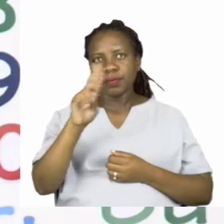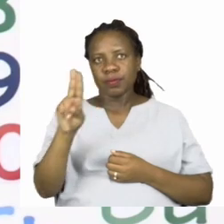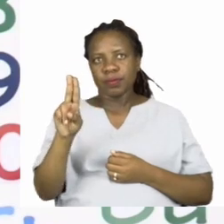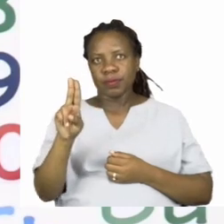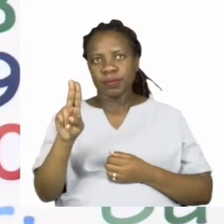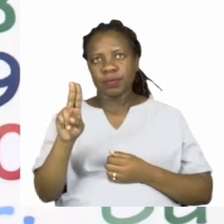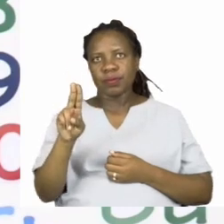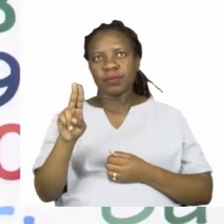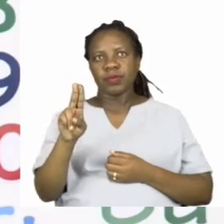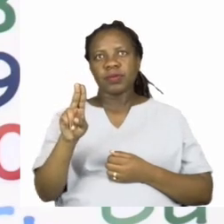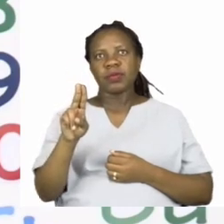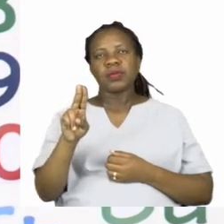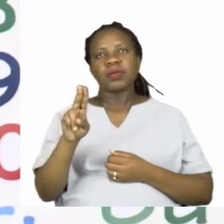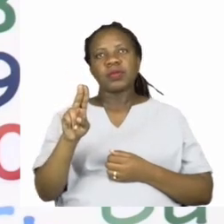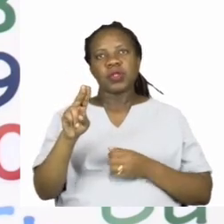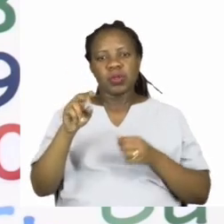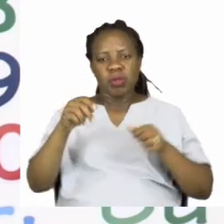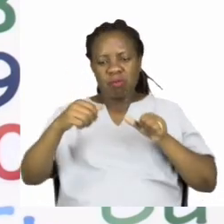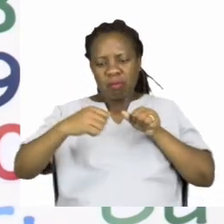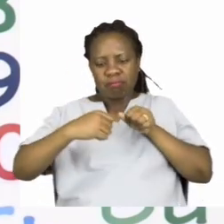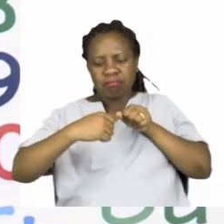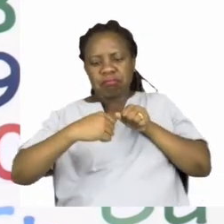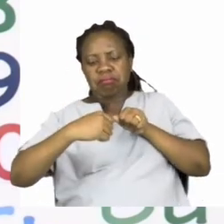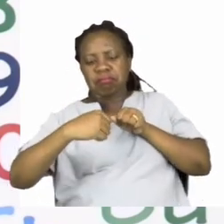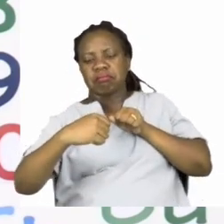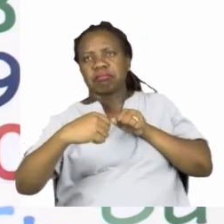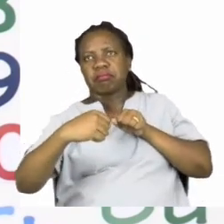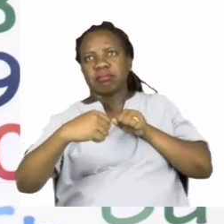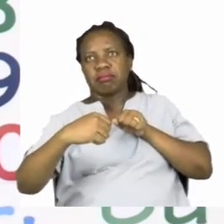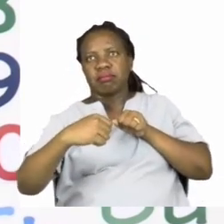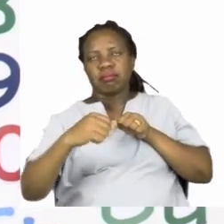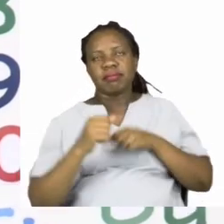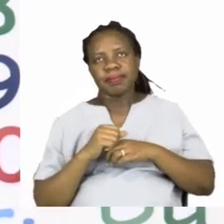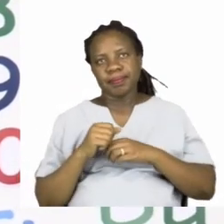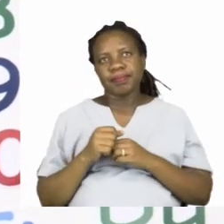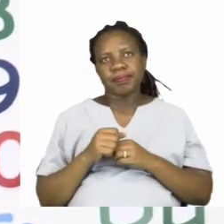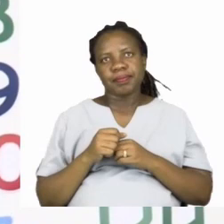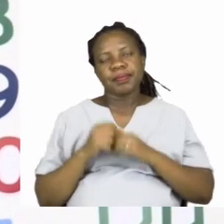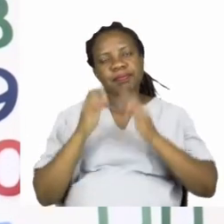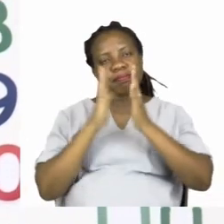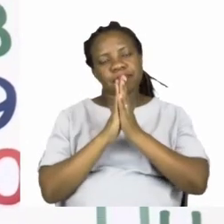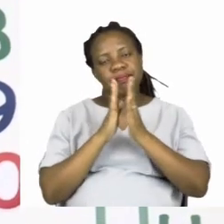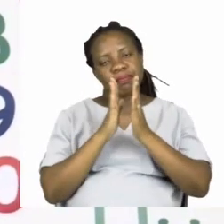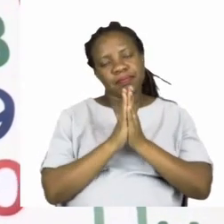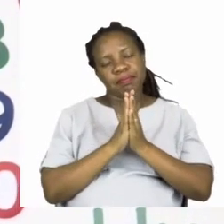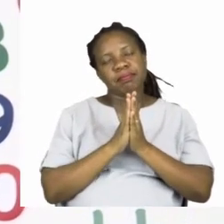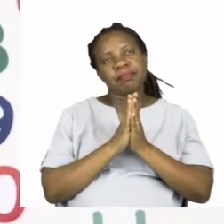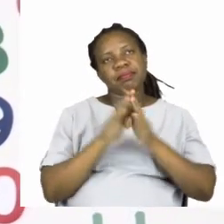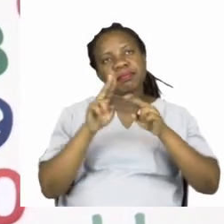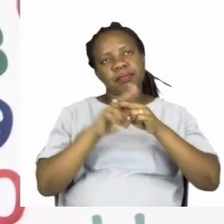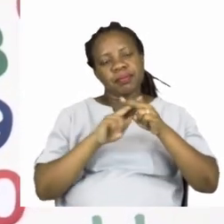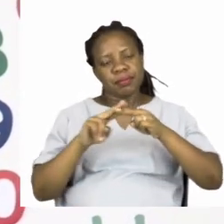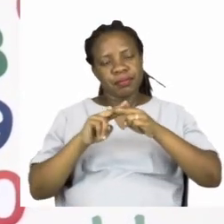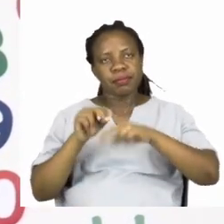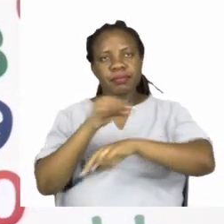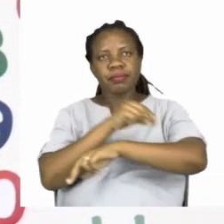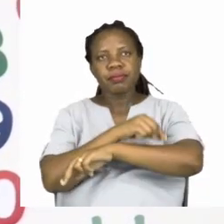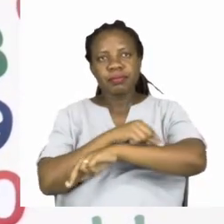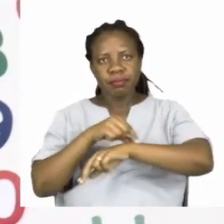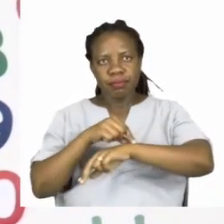width. Take your time, boys and girls. Use your ruler and make sure that you are able to